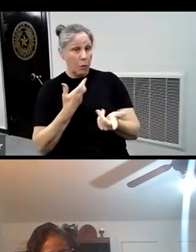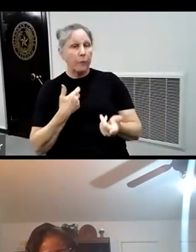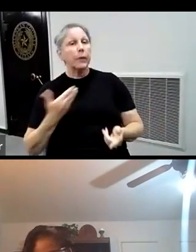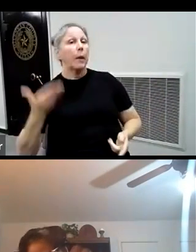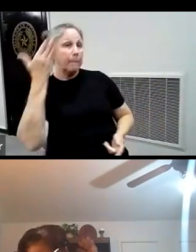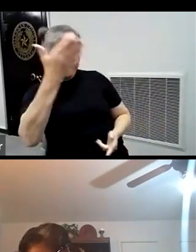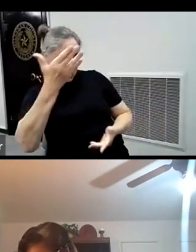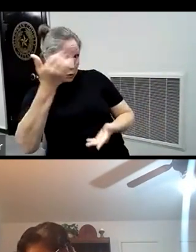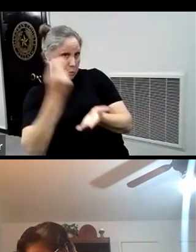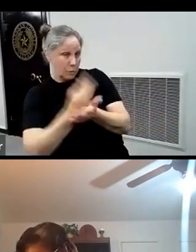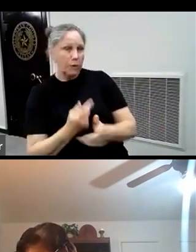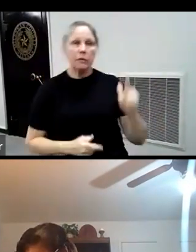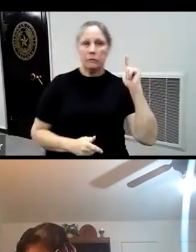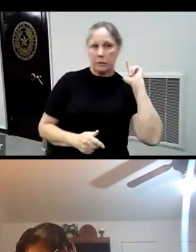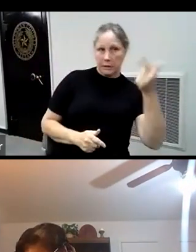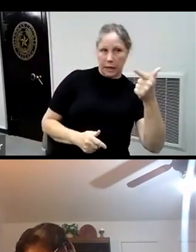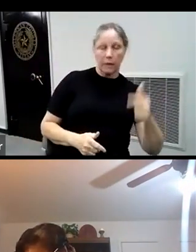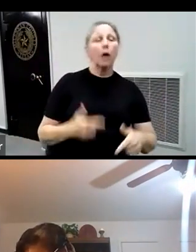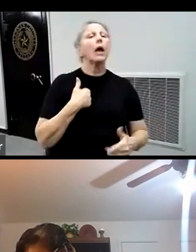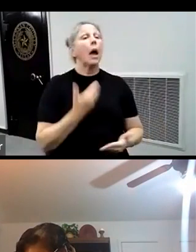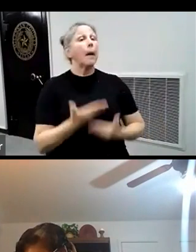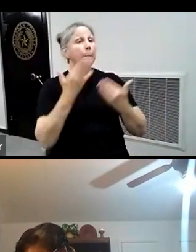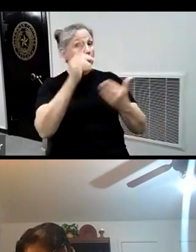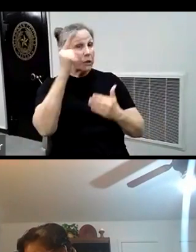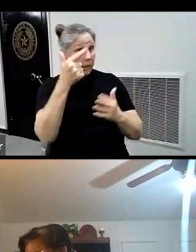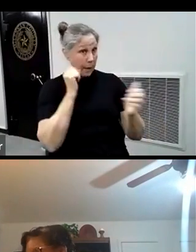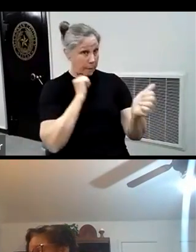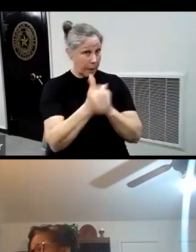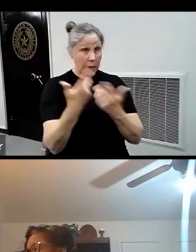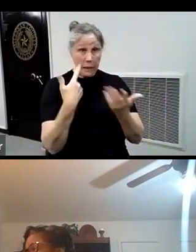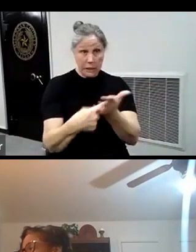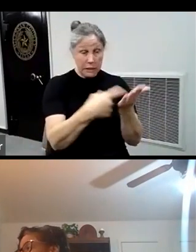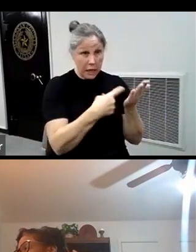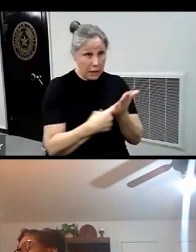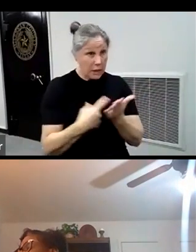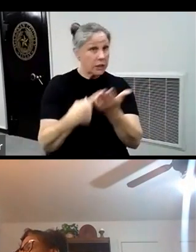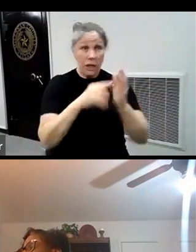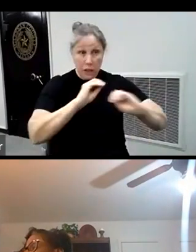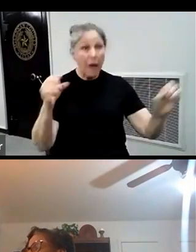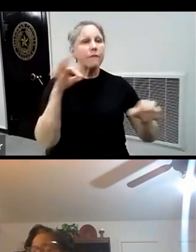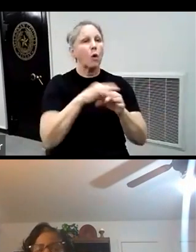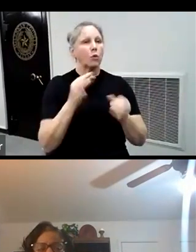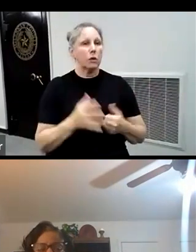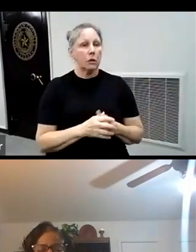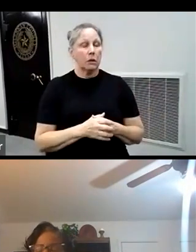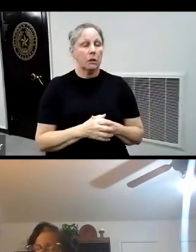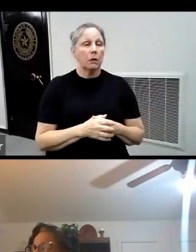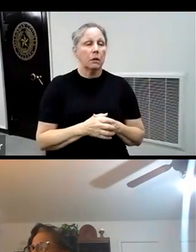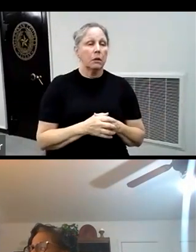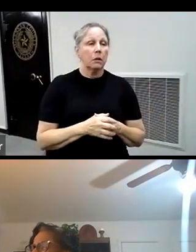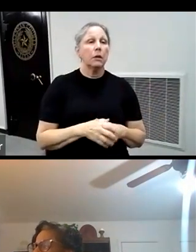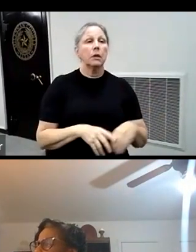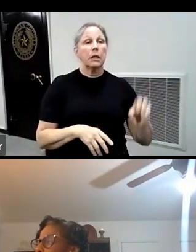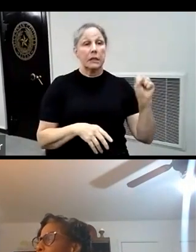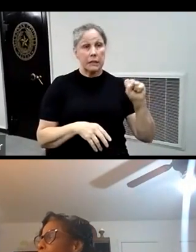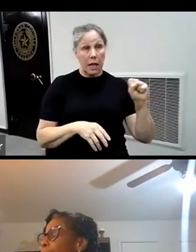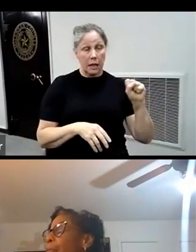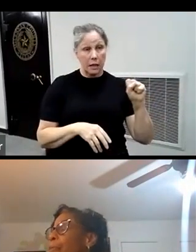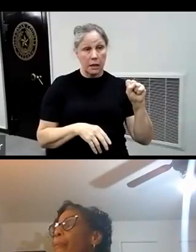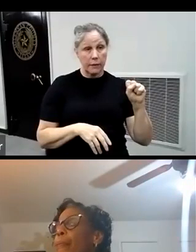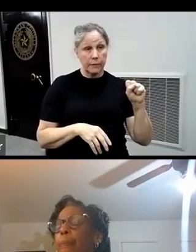Motion to approve. Motion been made and seconded. Any other discussion? No other discussion, call for a vote. Commissioner